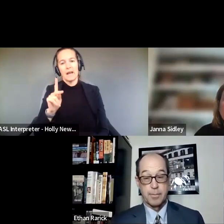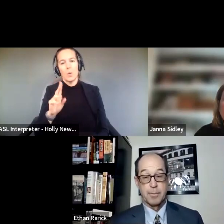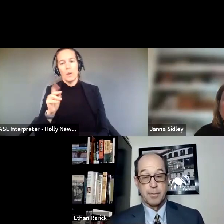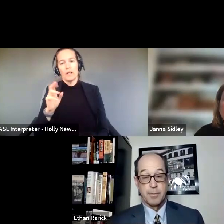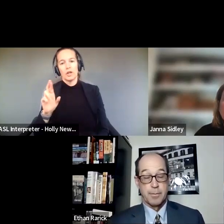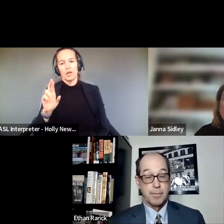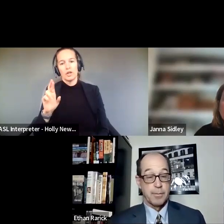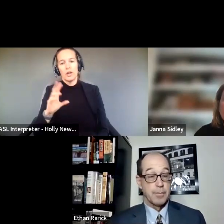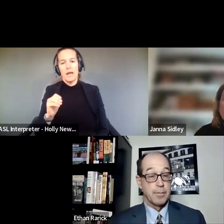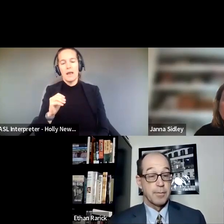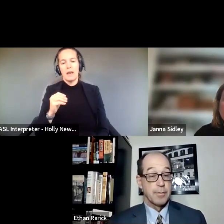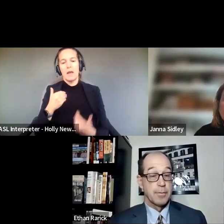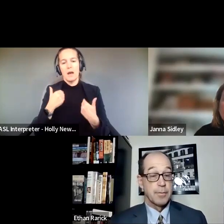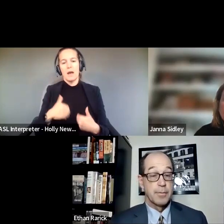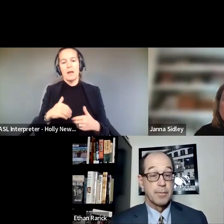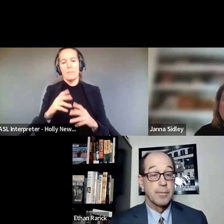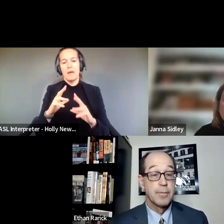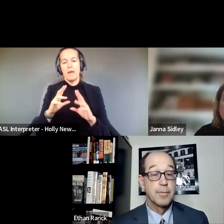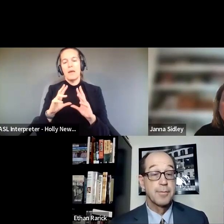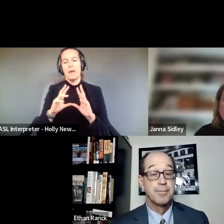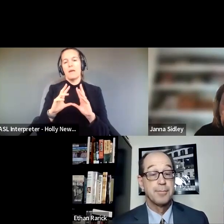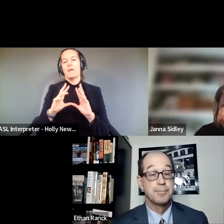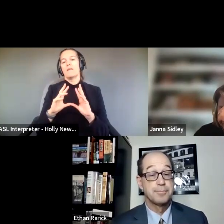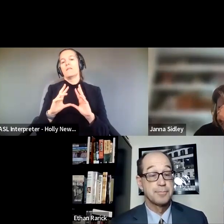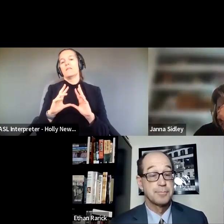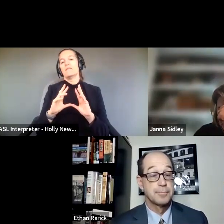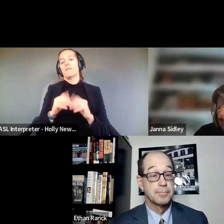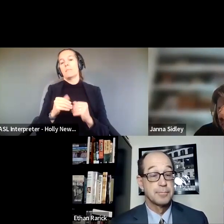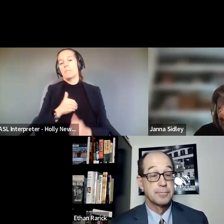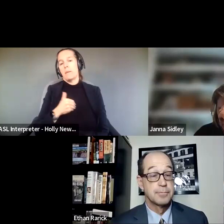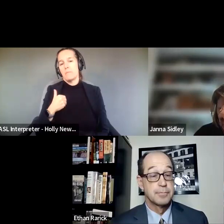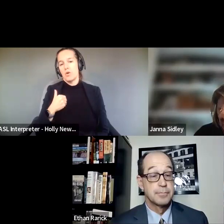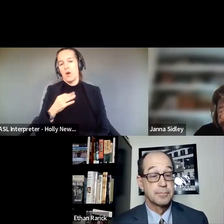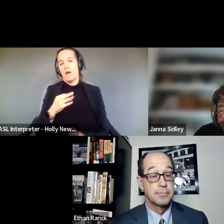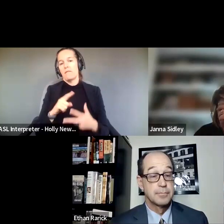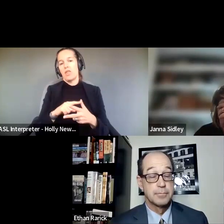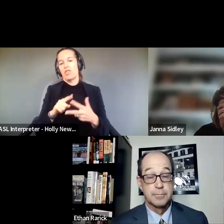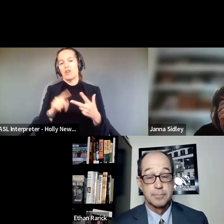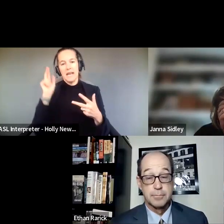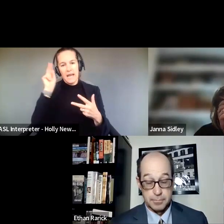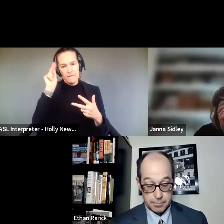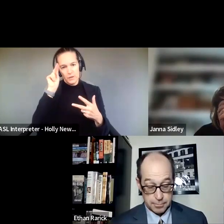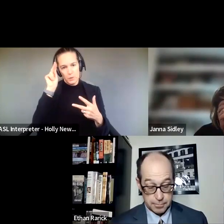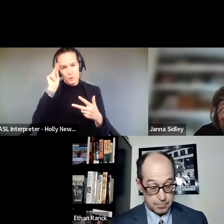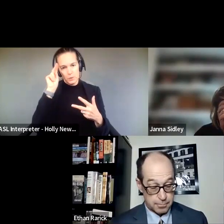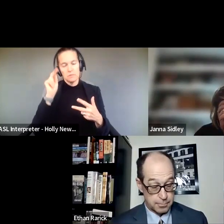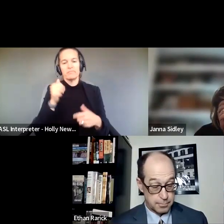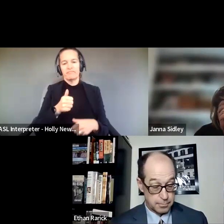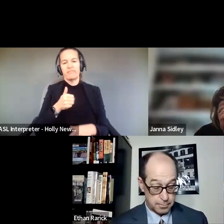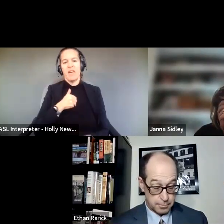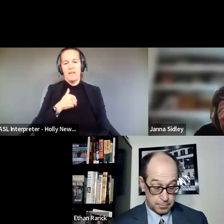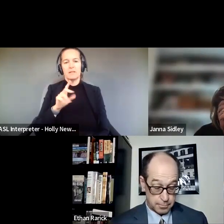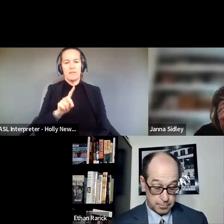am a family member of 3 nephews that have developmental